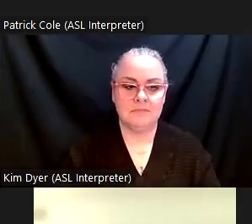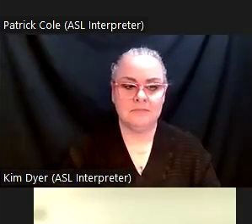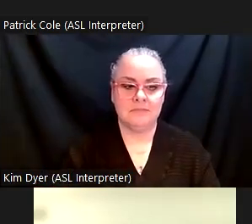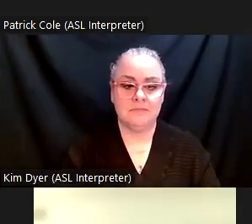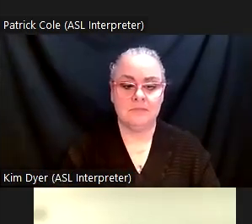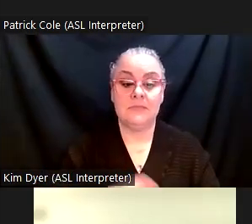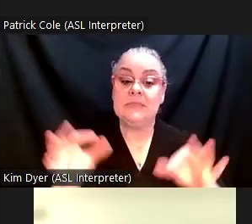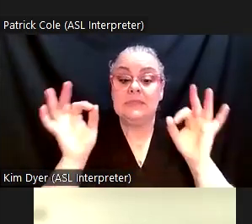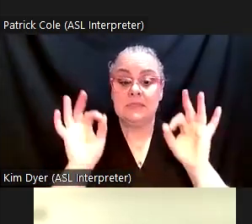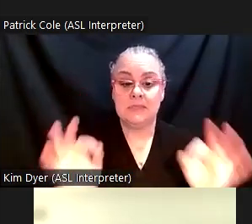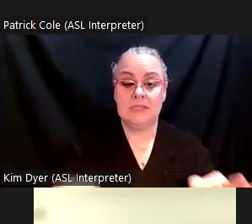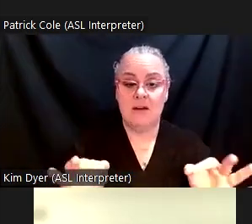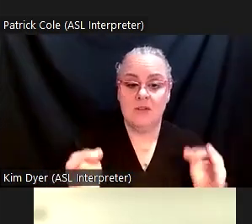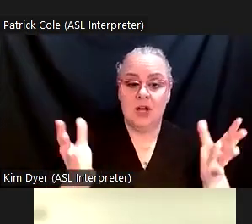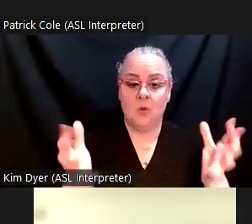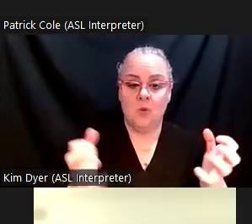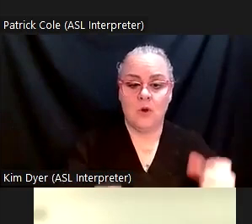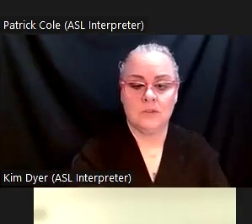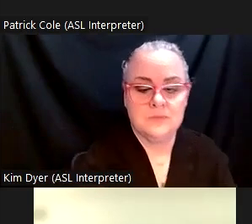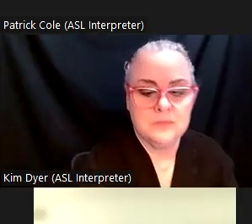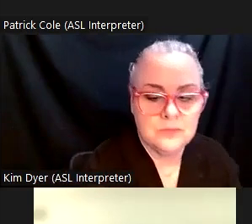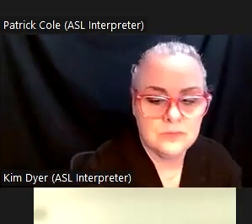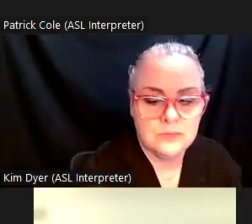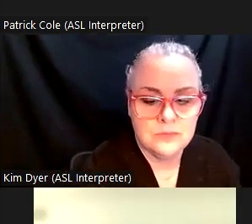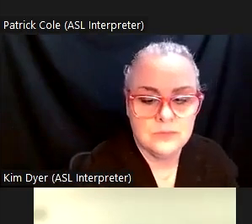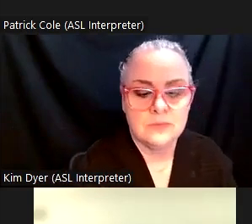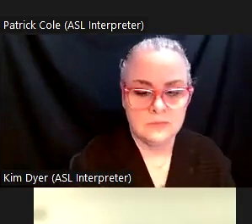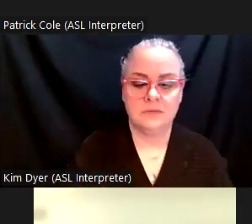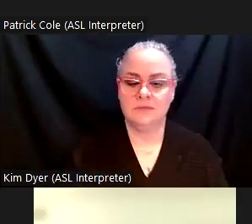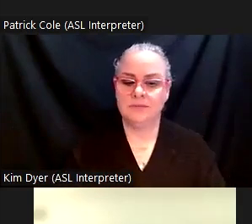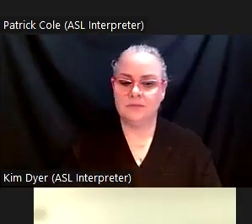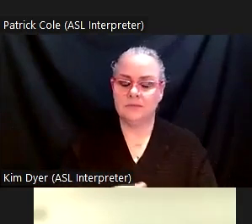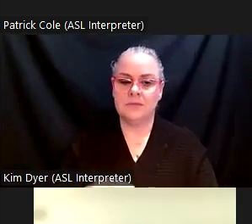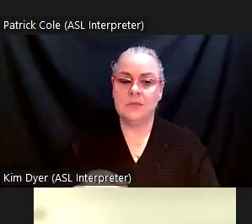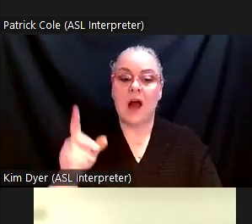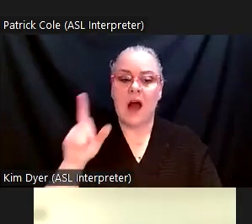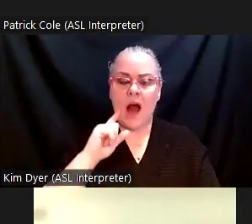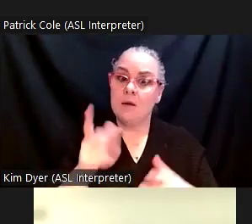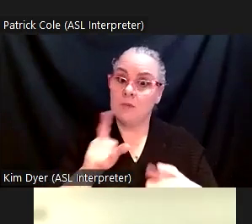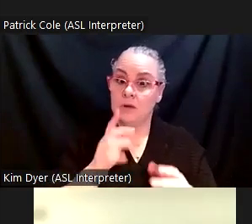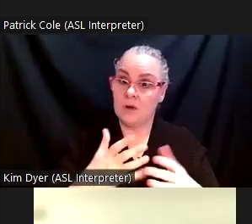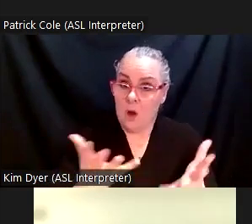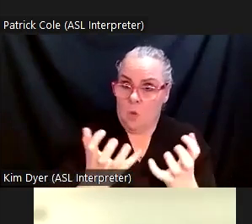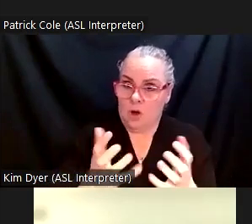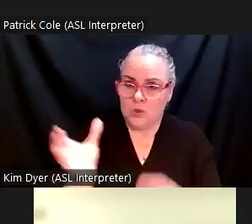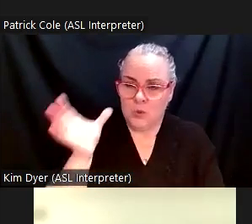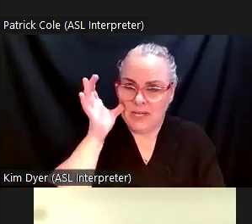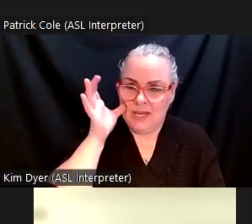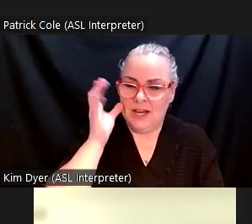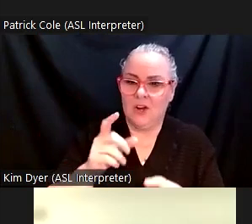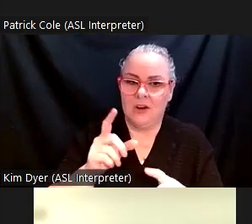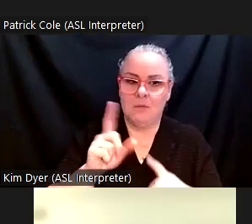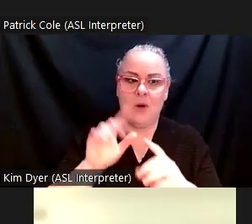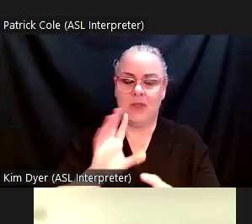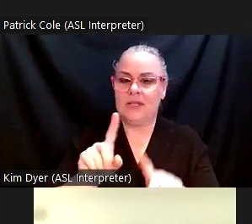so you— feel free to pause me, and though I am eager to have Jonathan talk about our funding applications